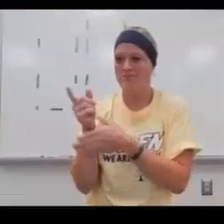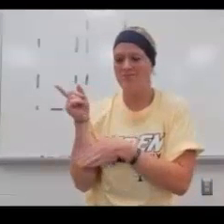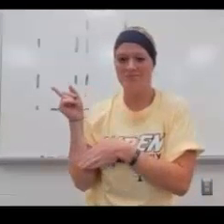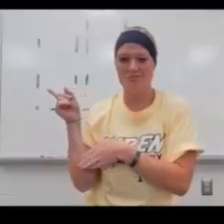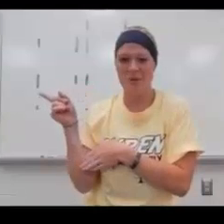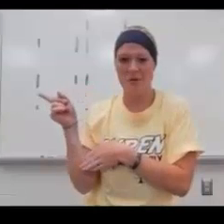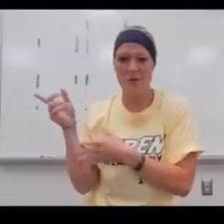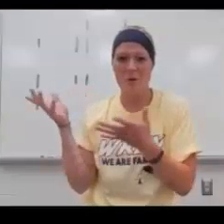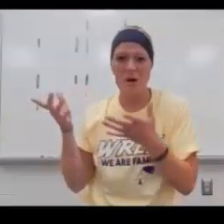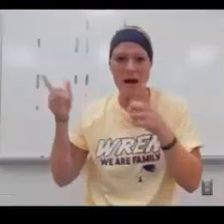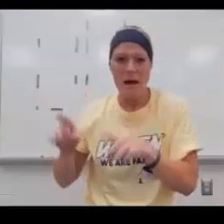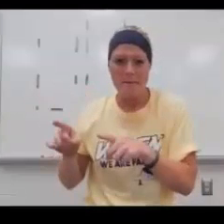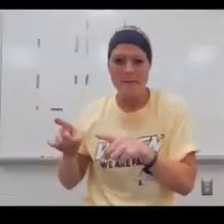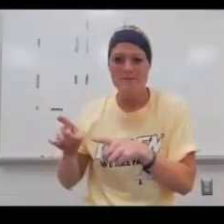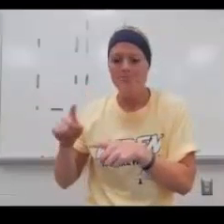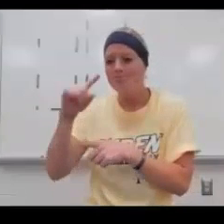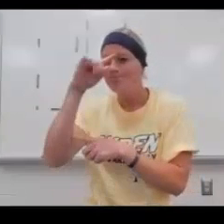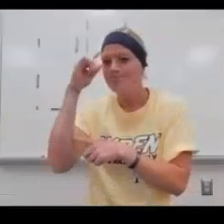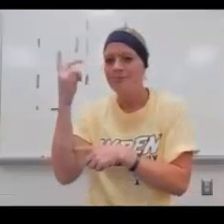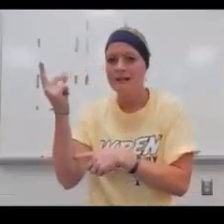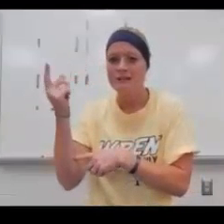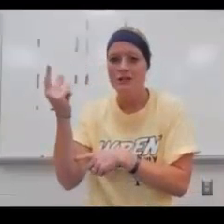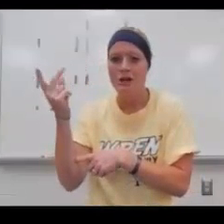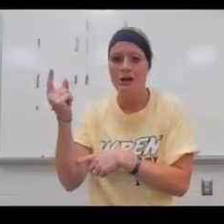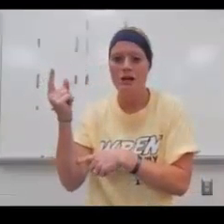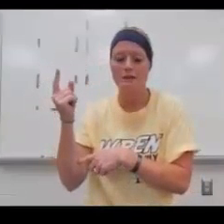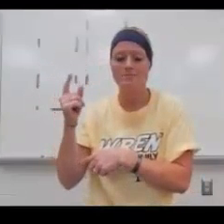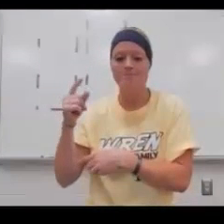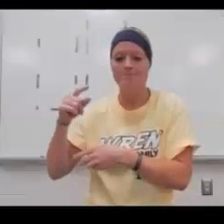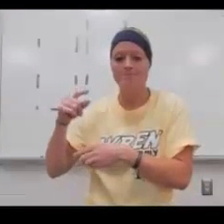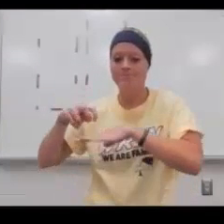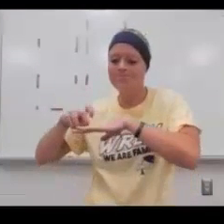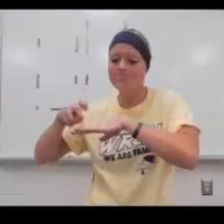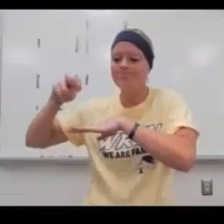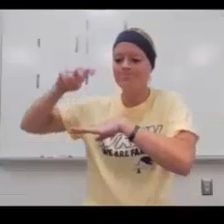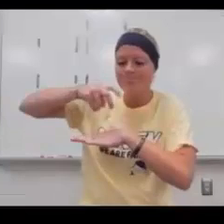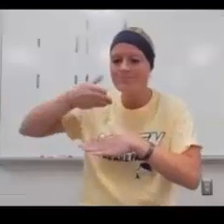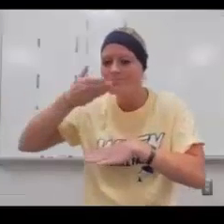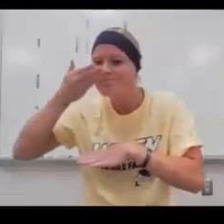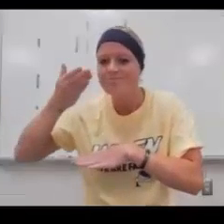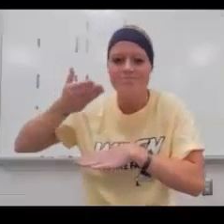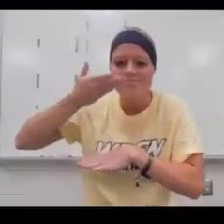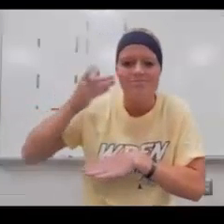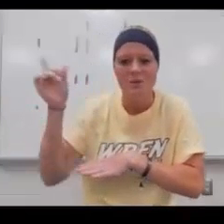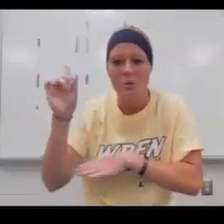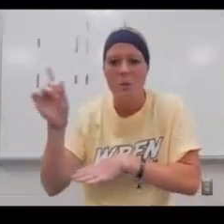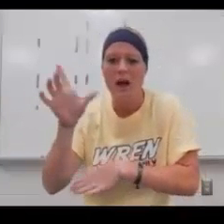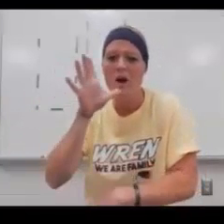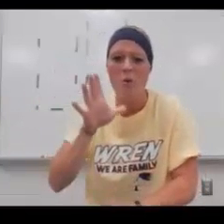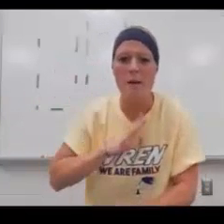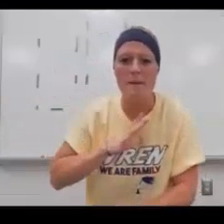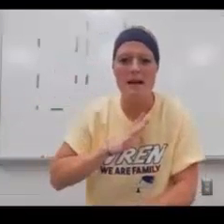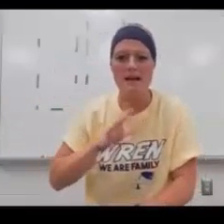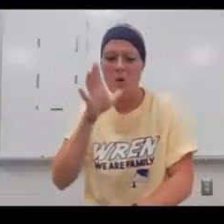There were a lot of dogs helping. What happened? This black dog